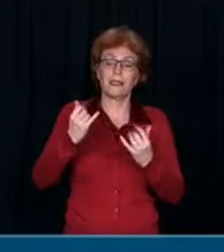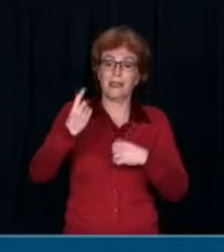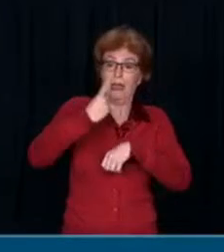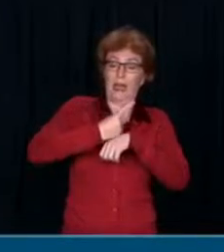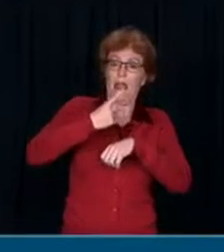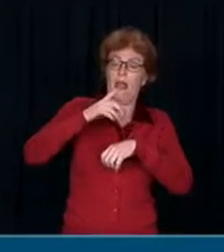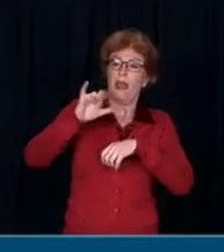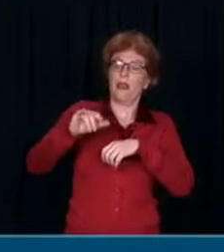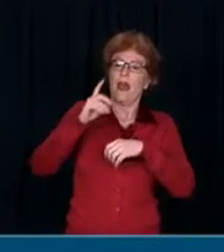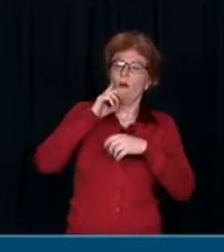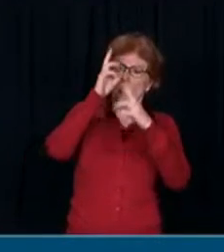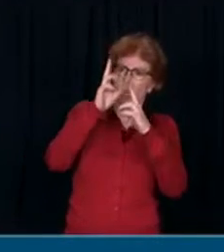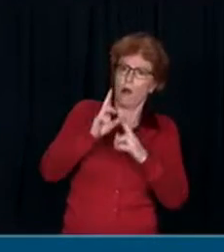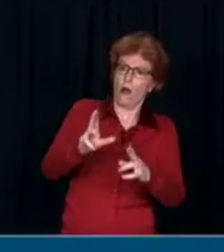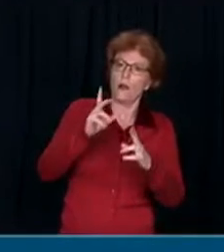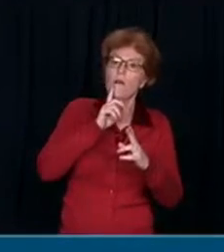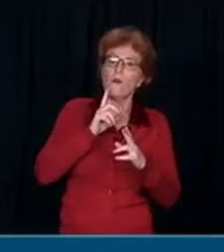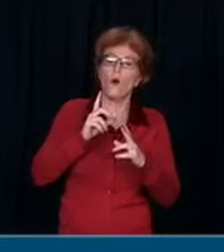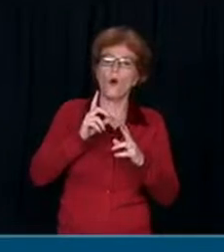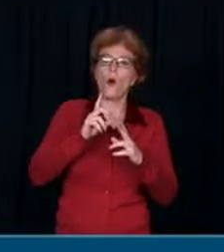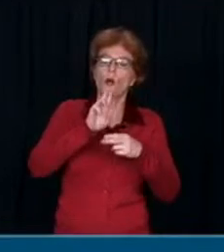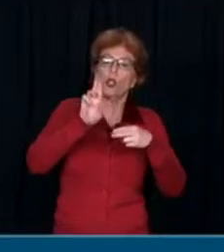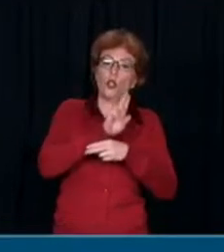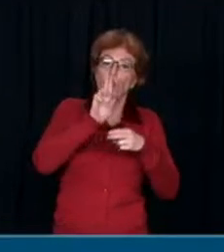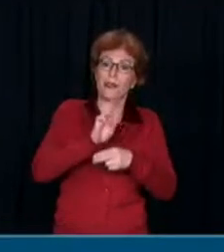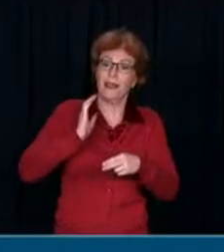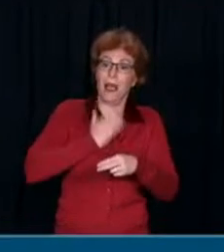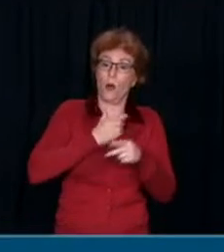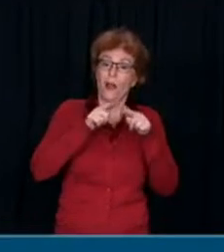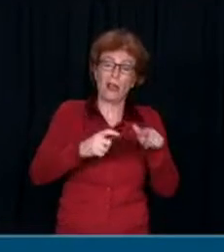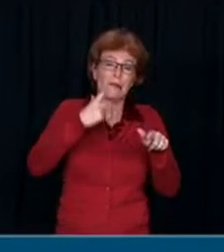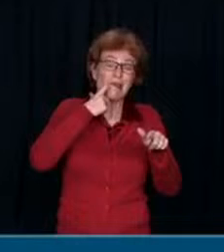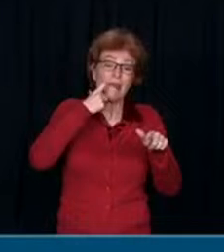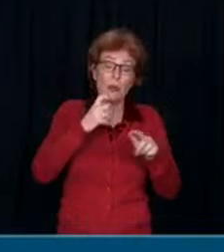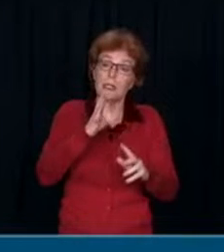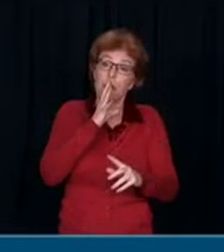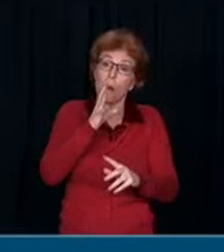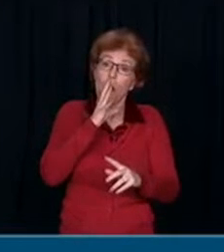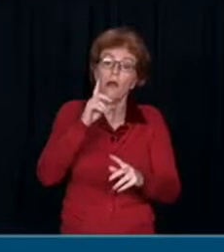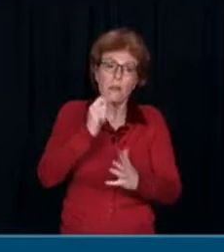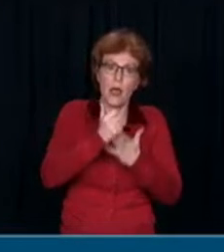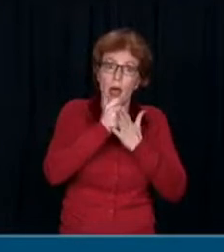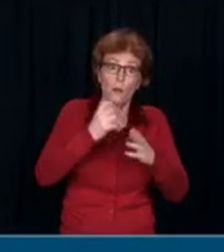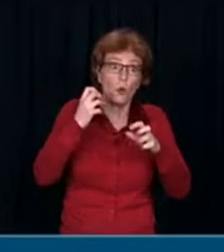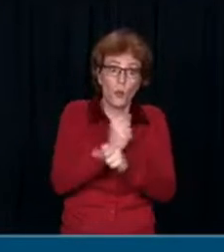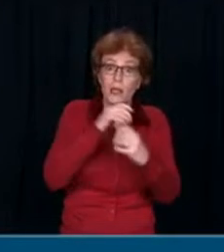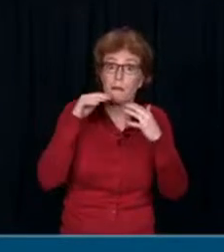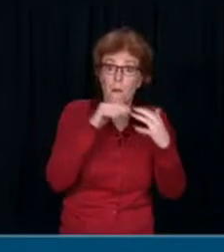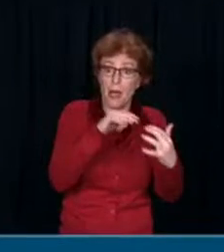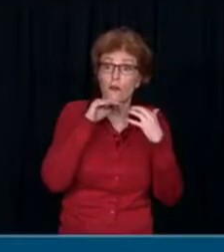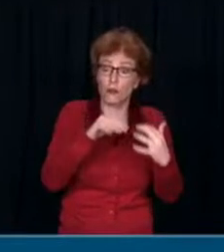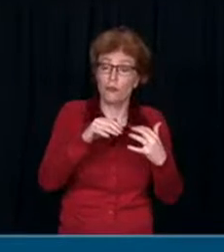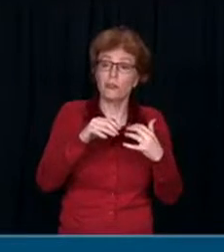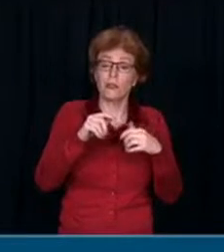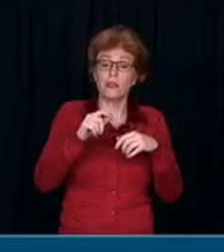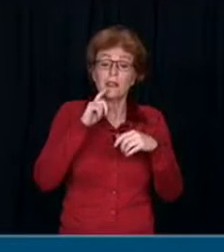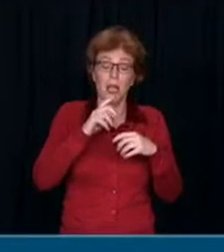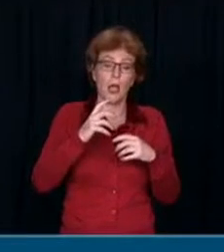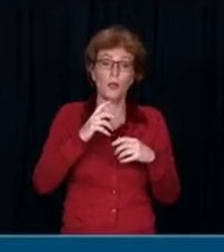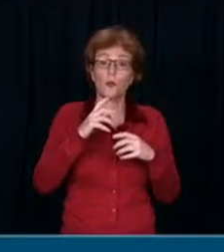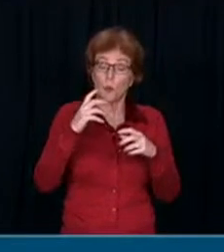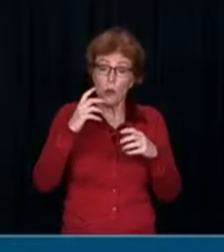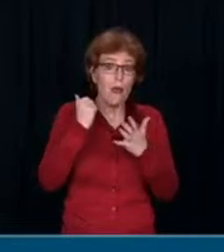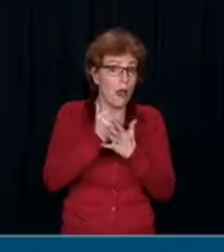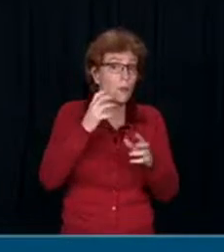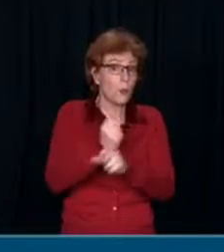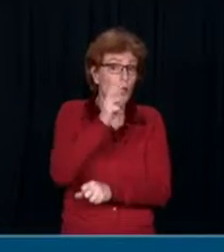for utilizing the language that I just spoke at the onset, which helped win battles and helped win World War II.